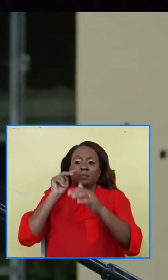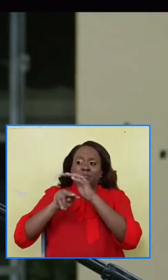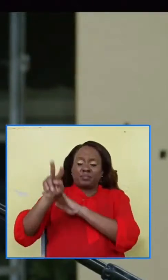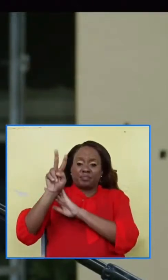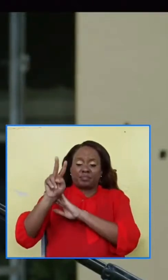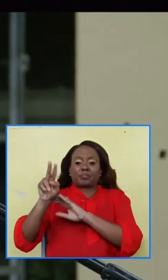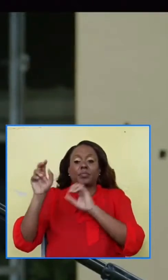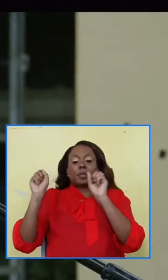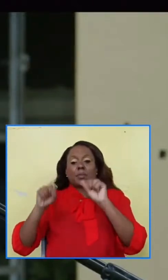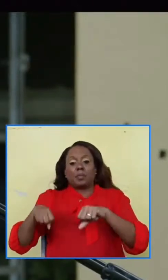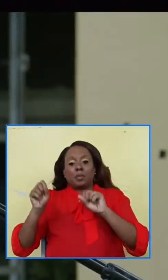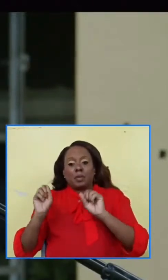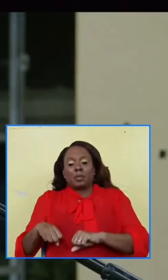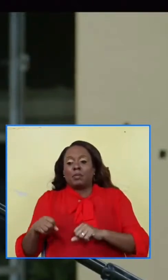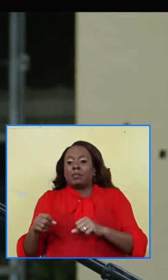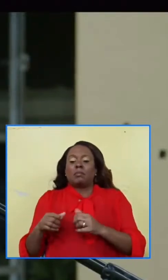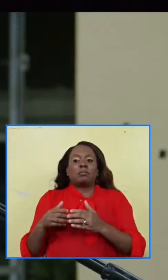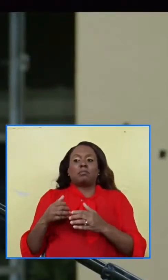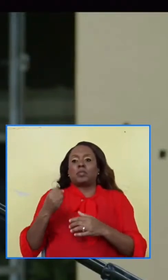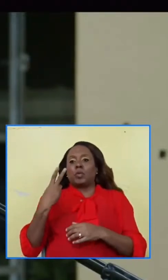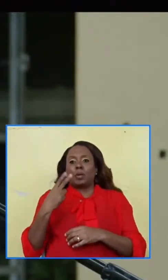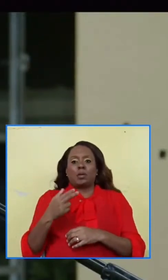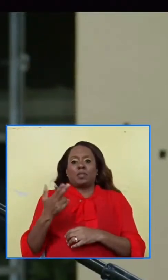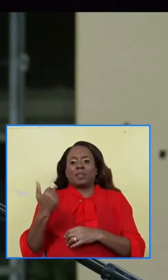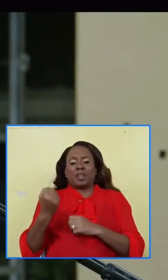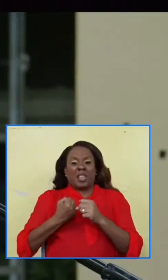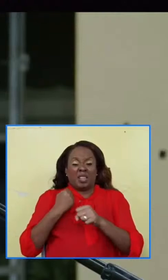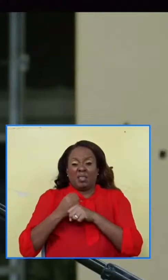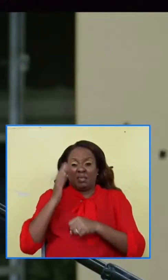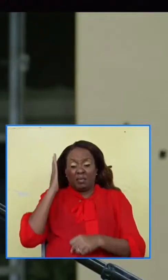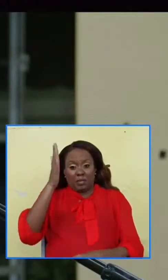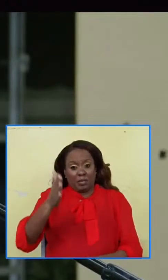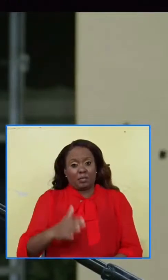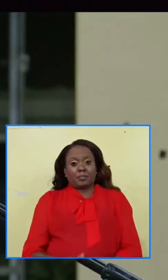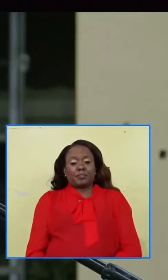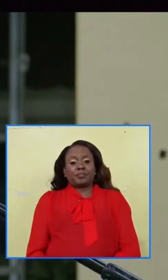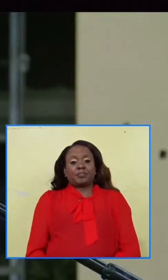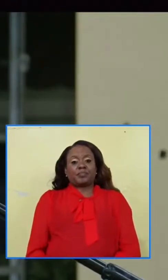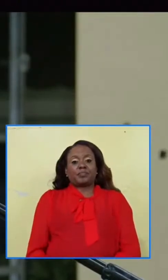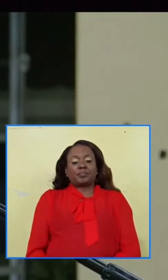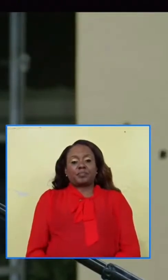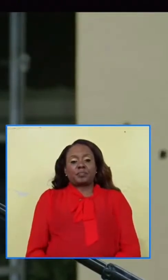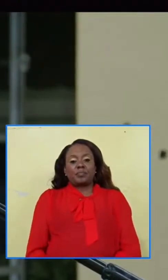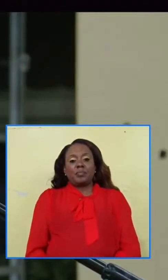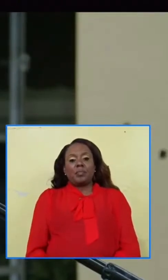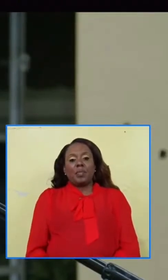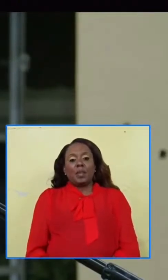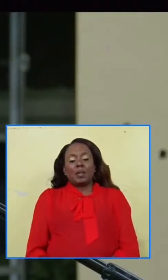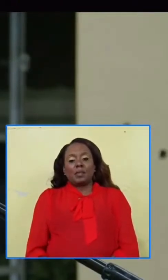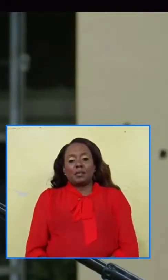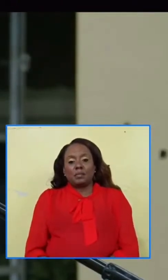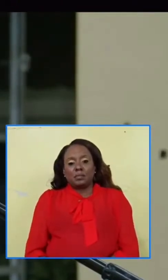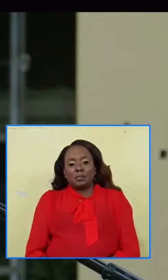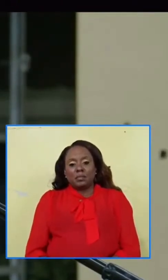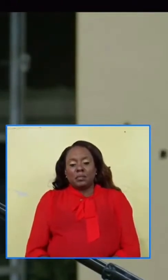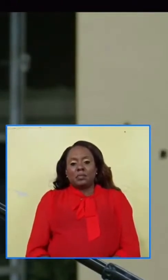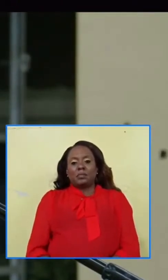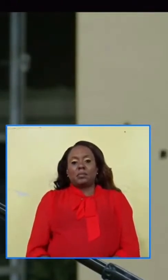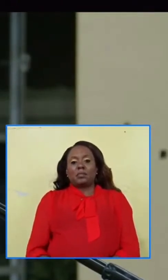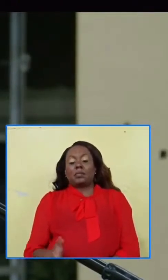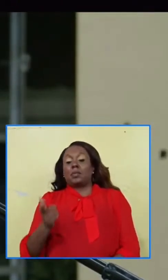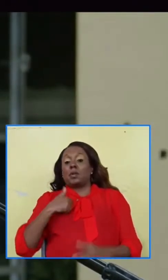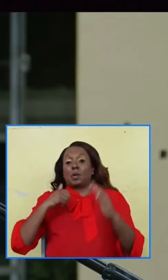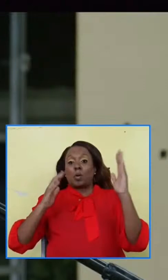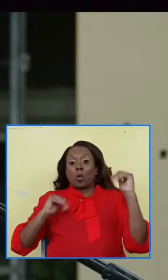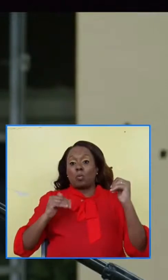be a possible issue in the next 12 to 13 years. I would suggest probably later down in